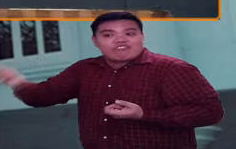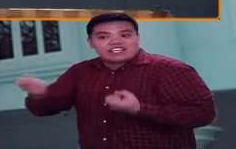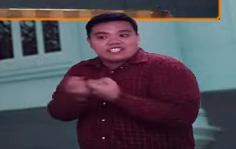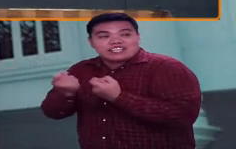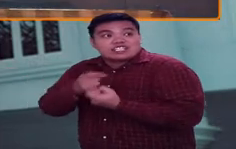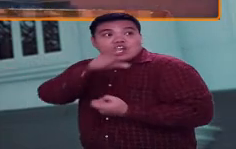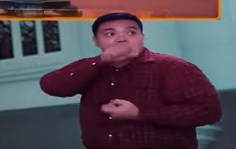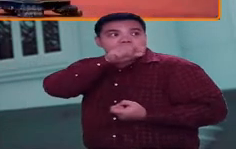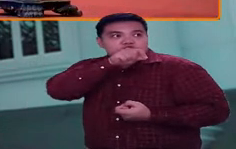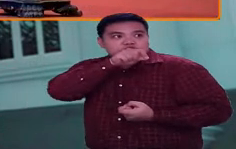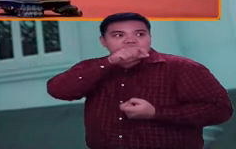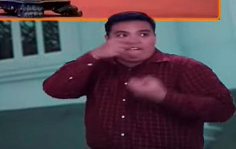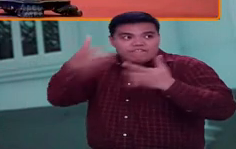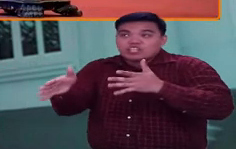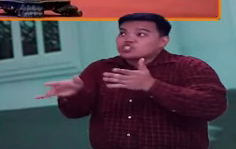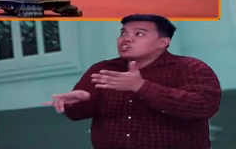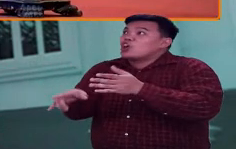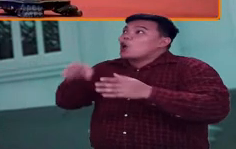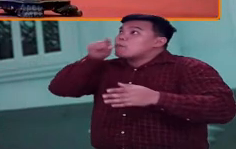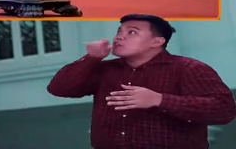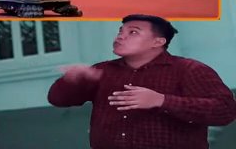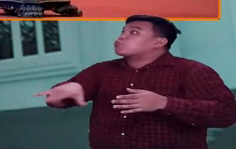with the bird.